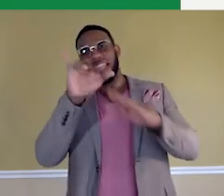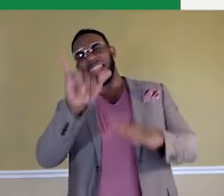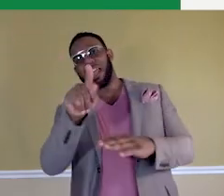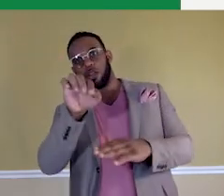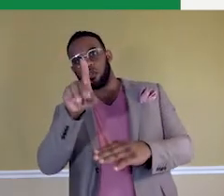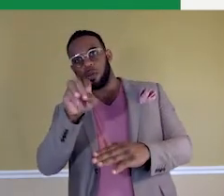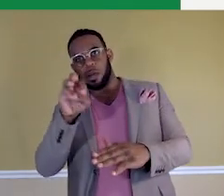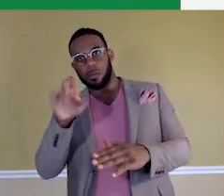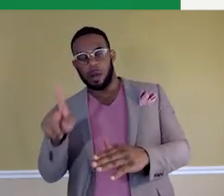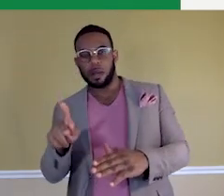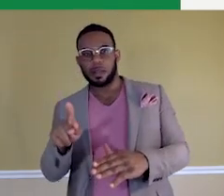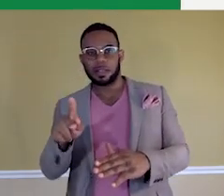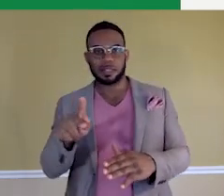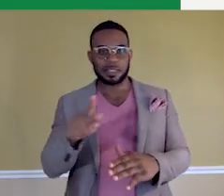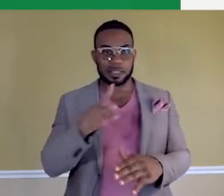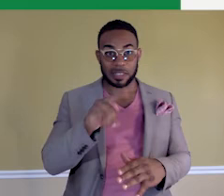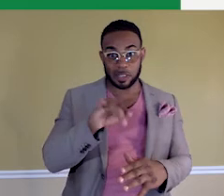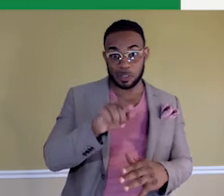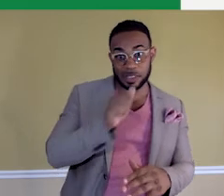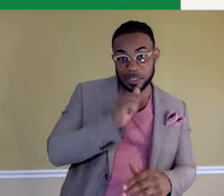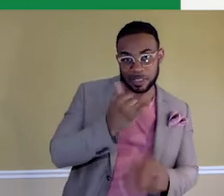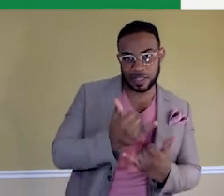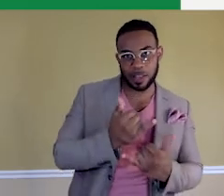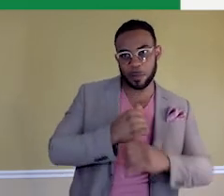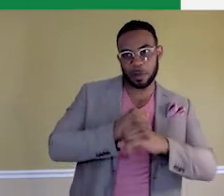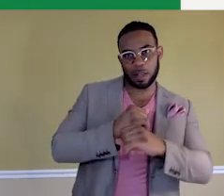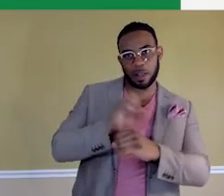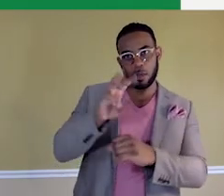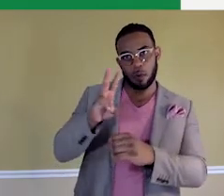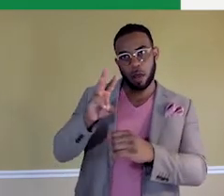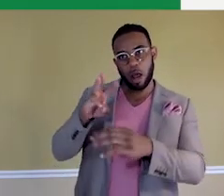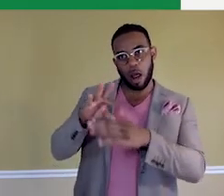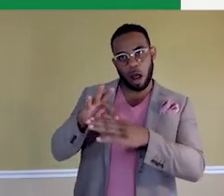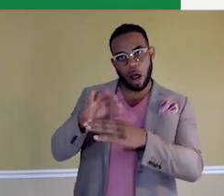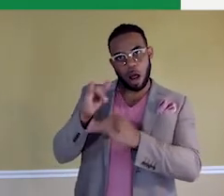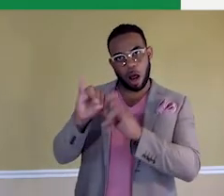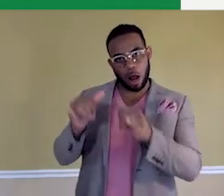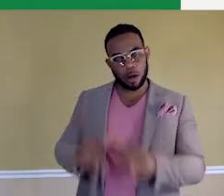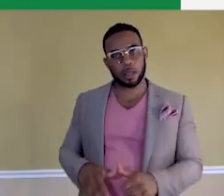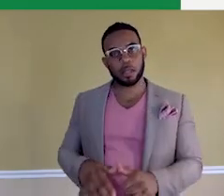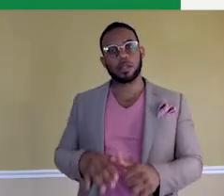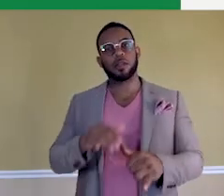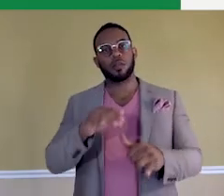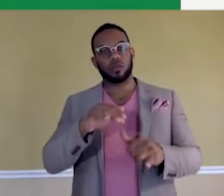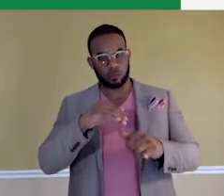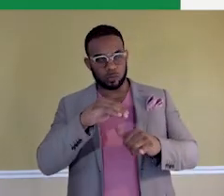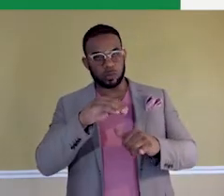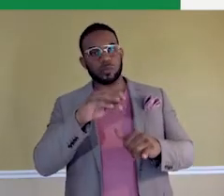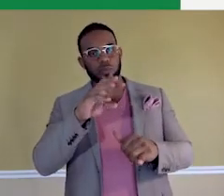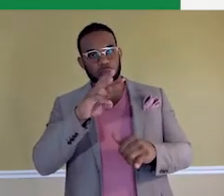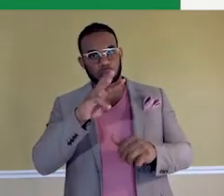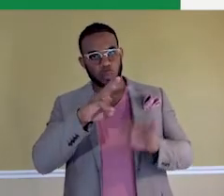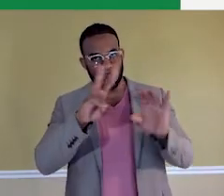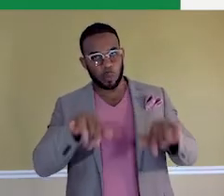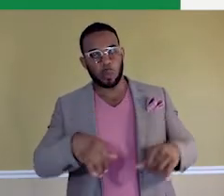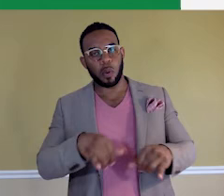trademark. The trade secrets now will be used to protect the software architecture, the wireframe, and the documentation of the software. So most times the documentation are